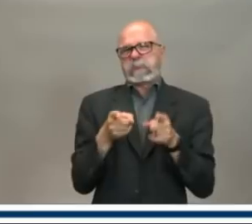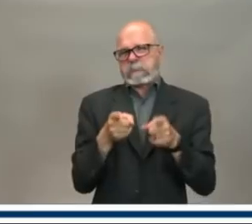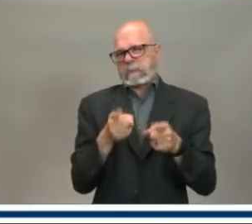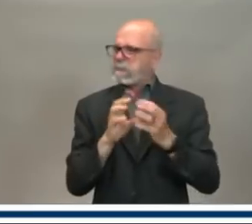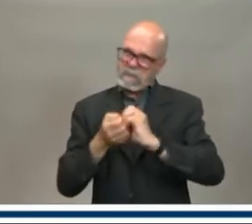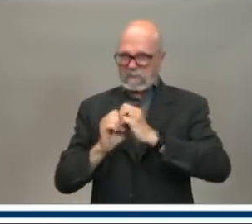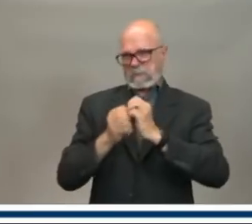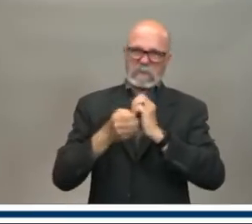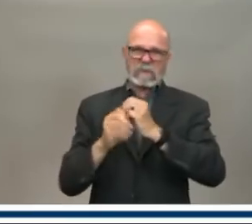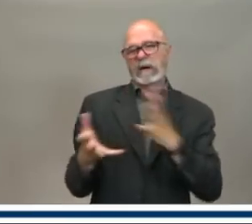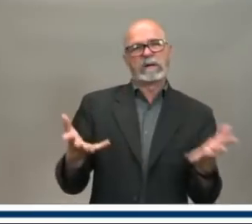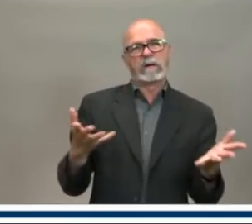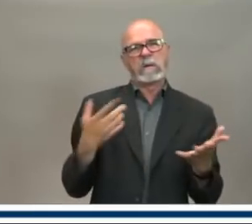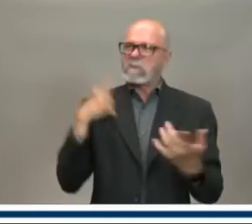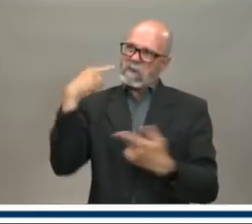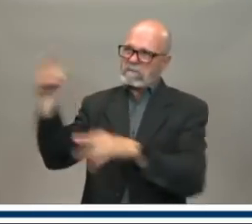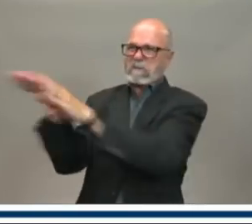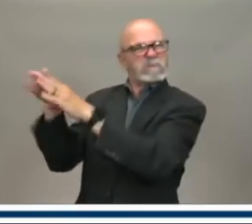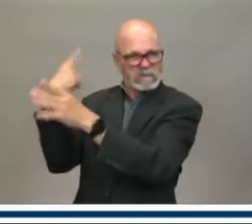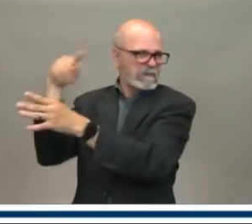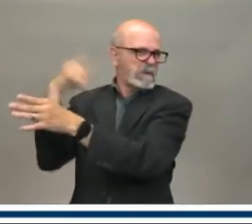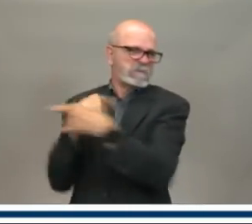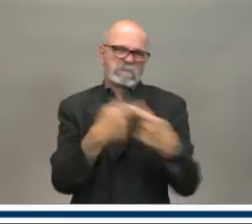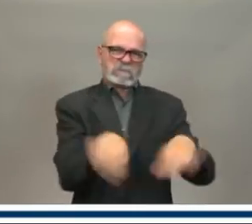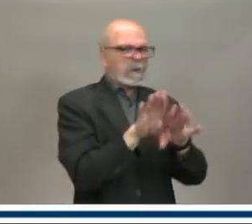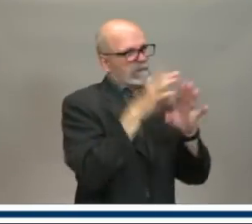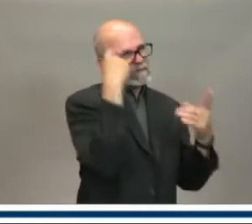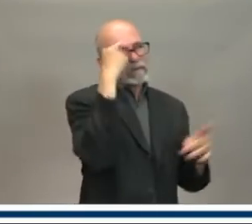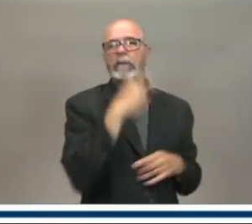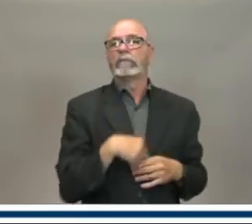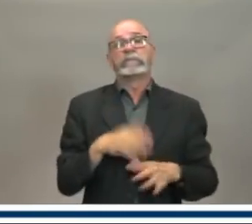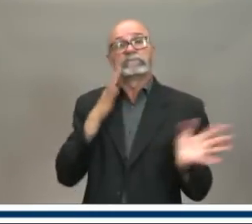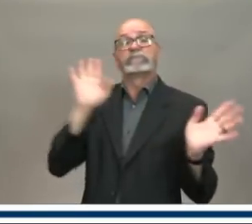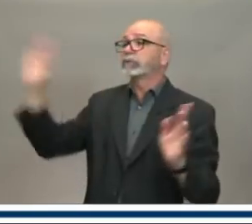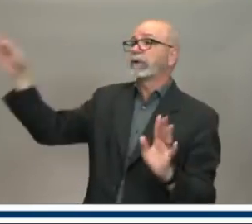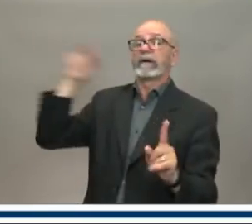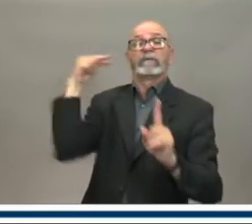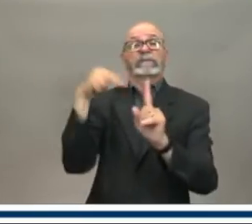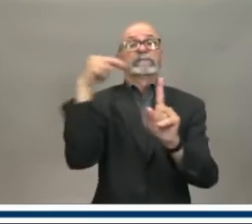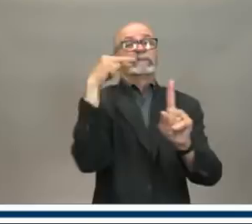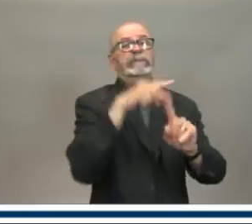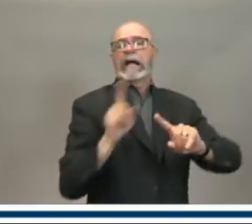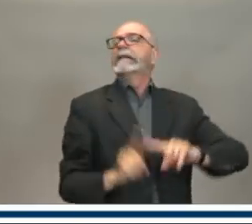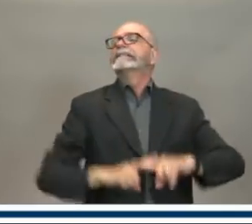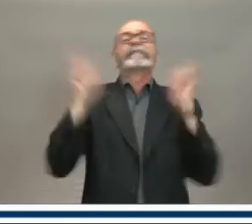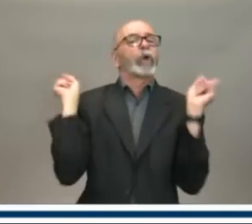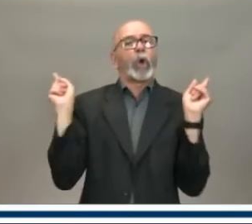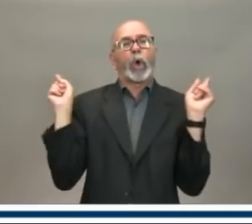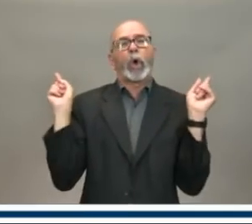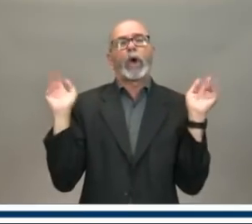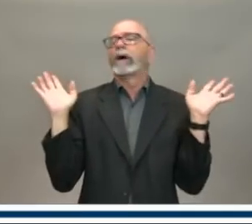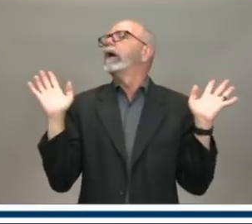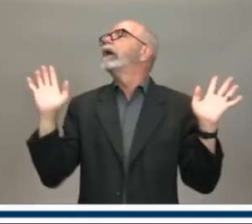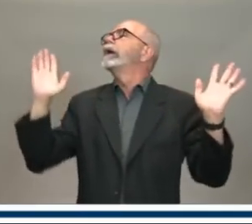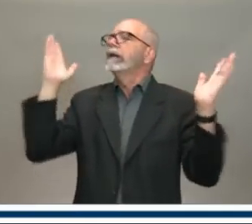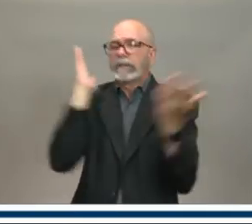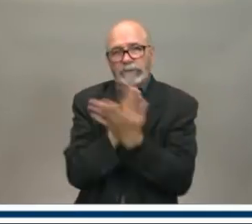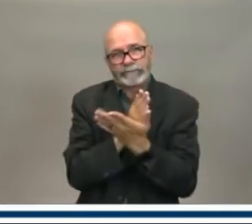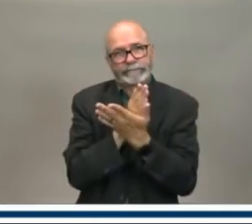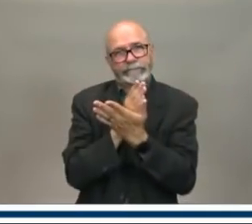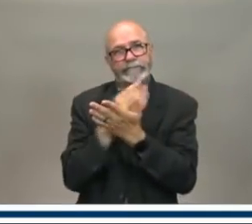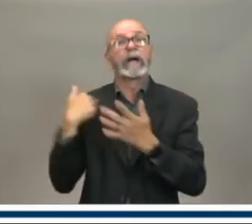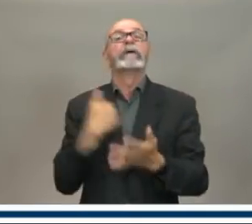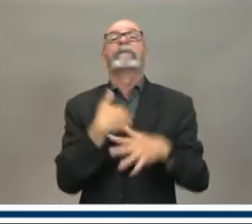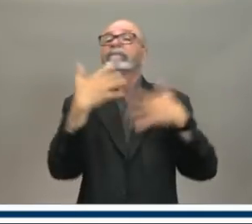economy. There are people who actually have a very different view of how this virus moves across our province. The reality of it is we followed public health, but